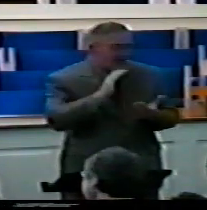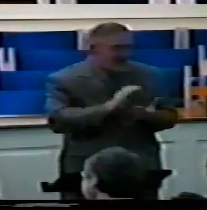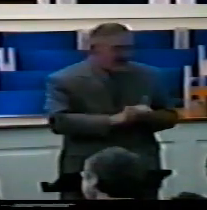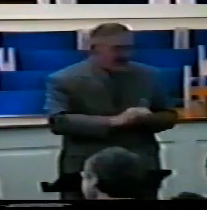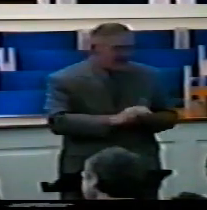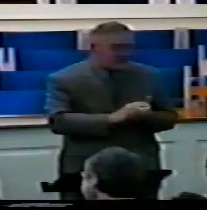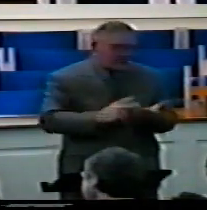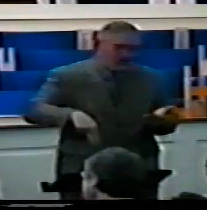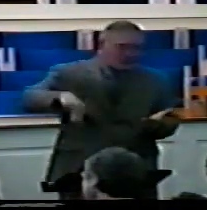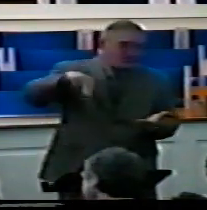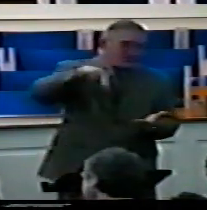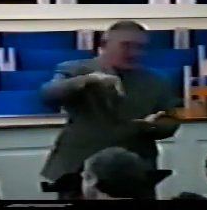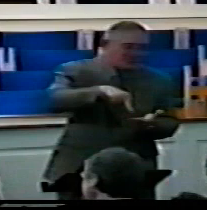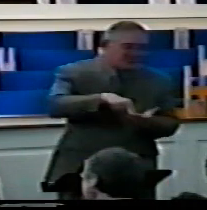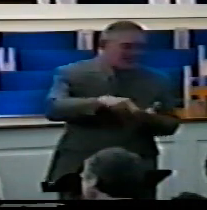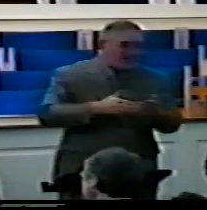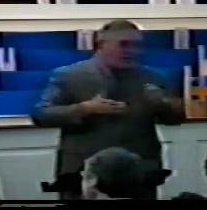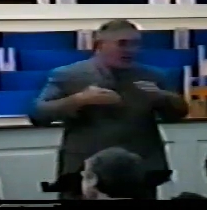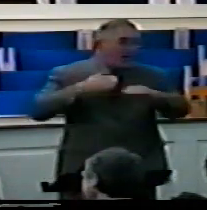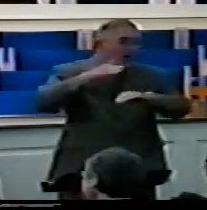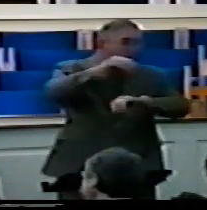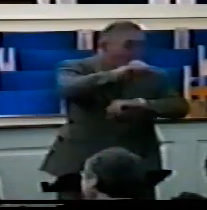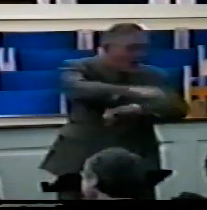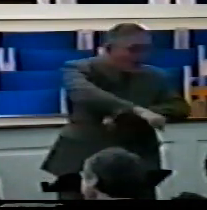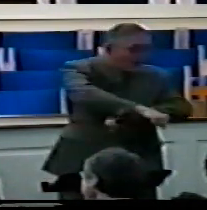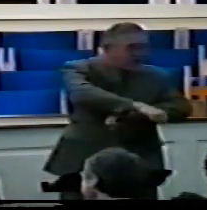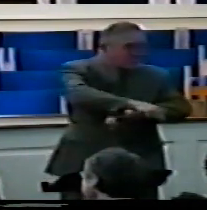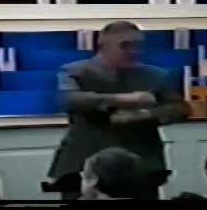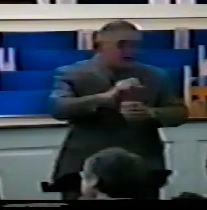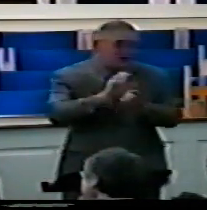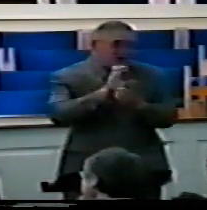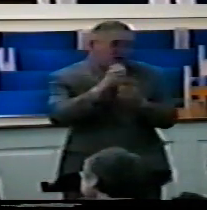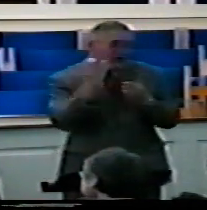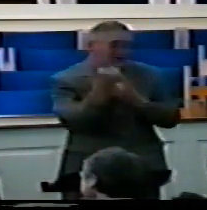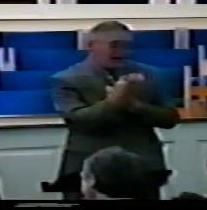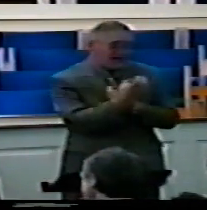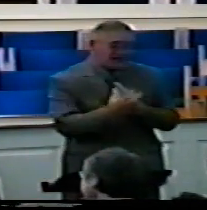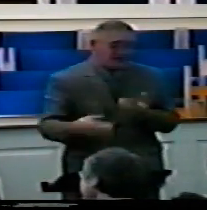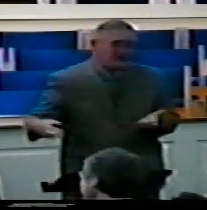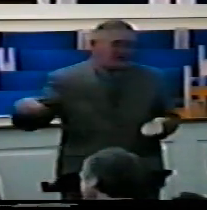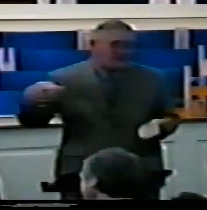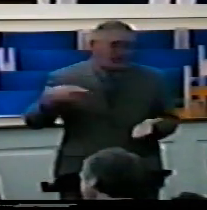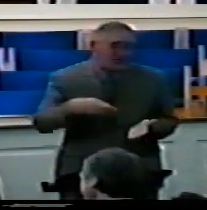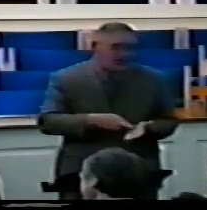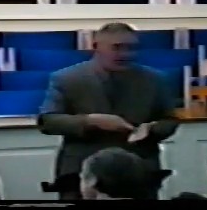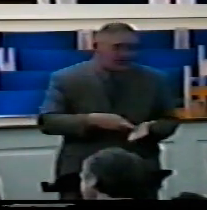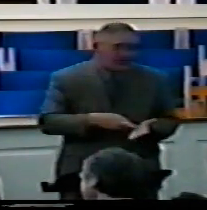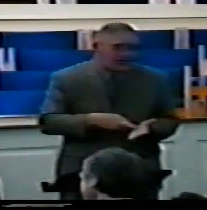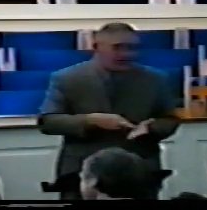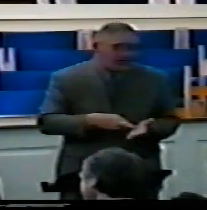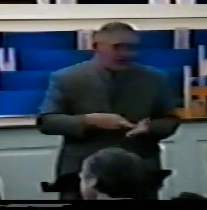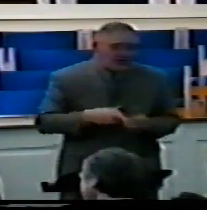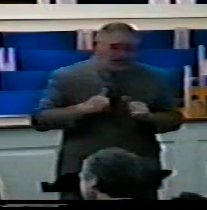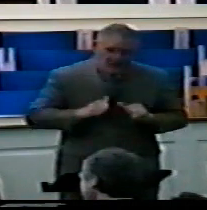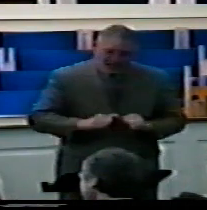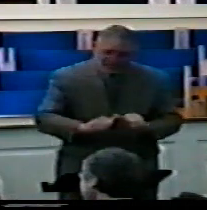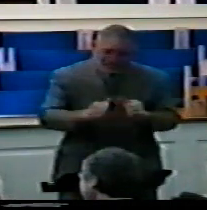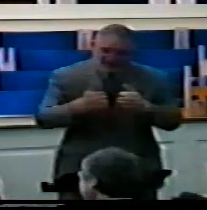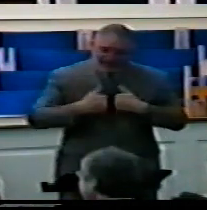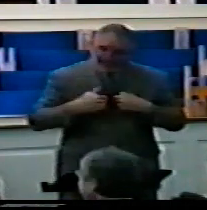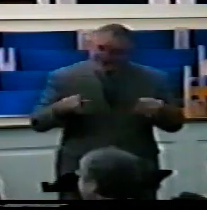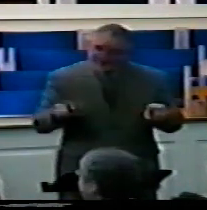who rose up over the circumstance, who returned and still has the same